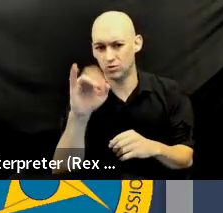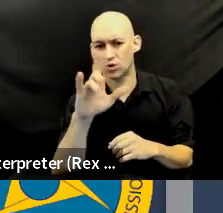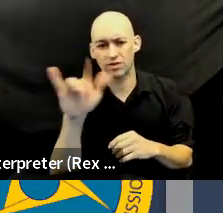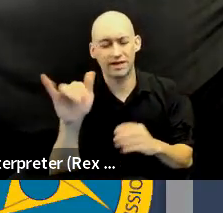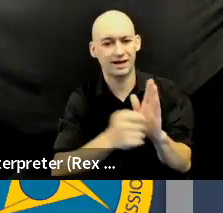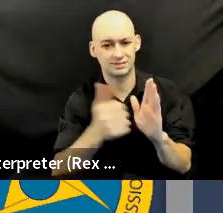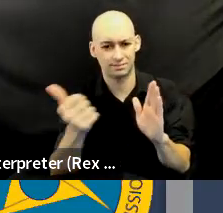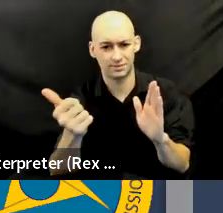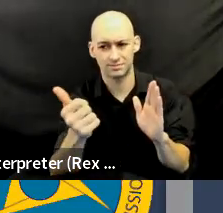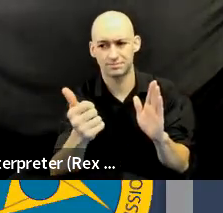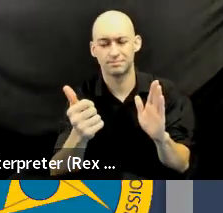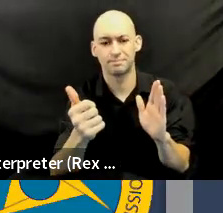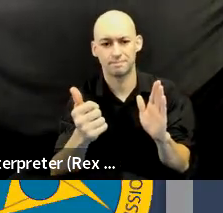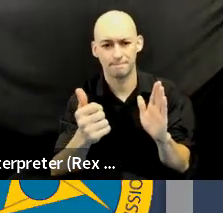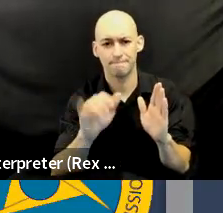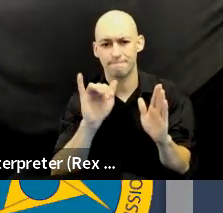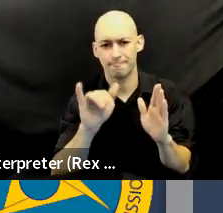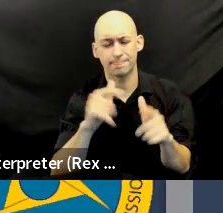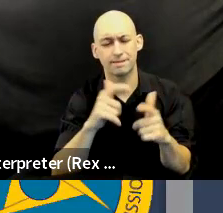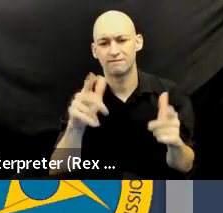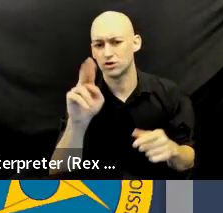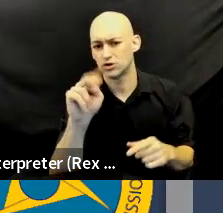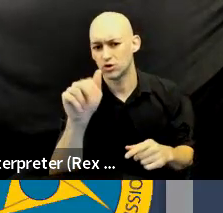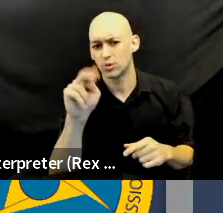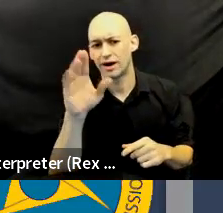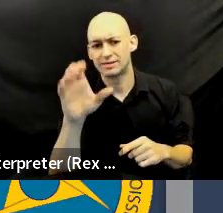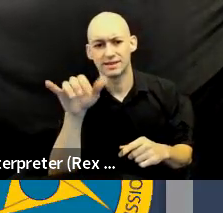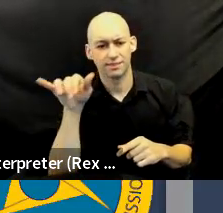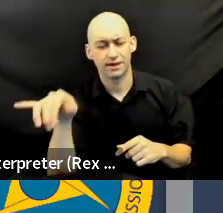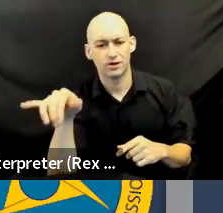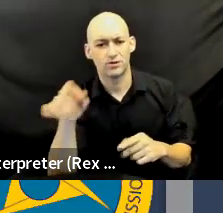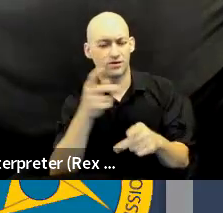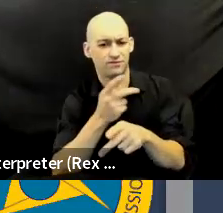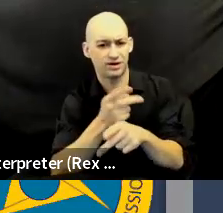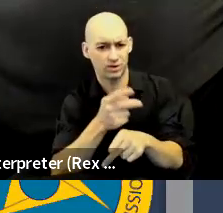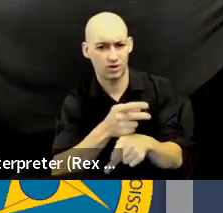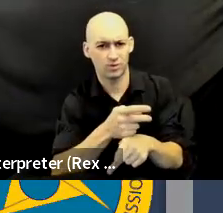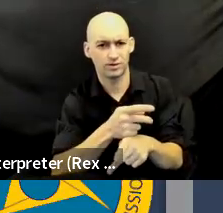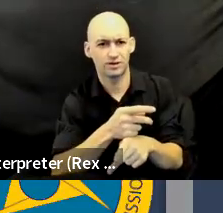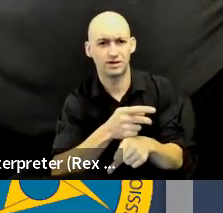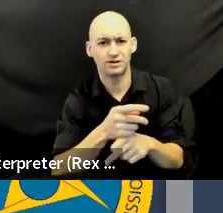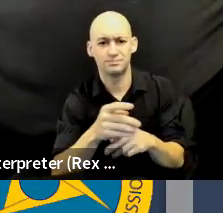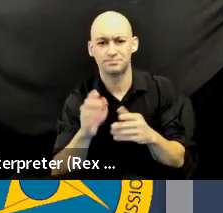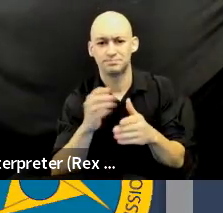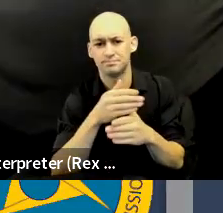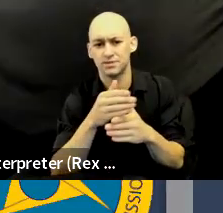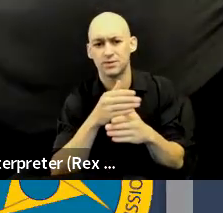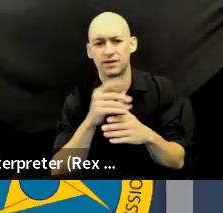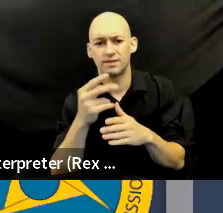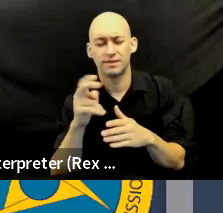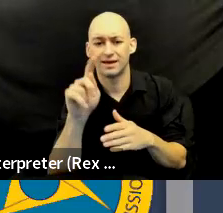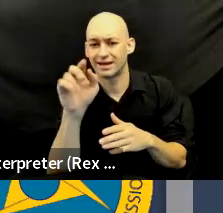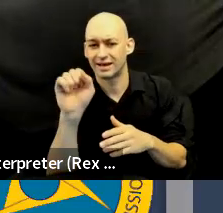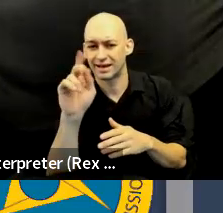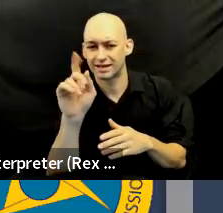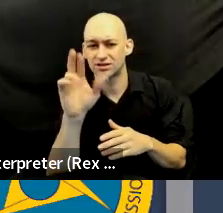there's definitely a lot of nuance there to figure out, but I'm confident that between the task